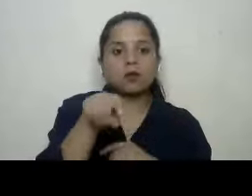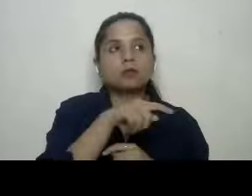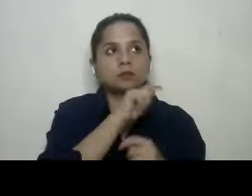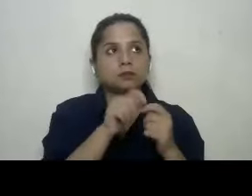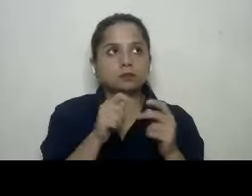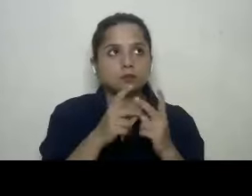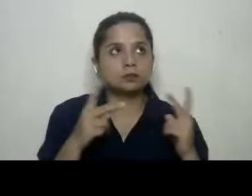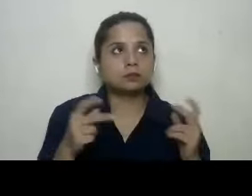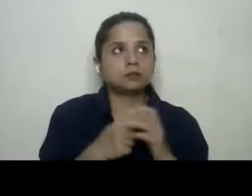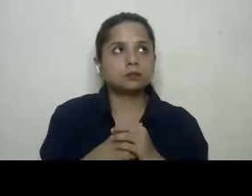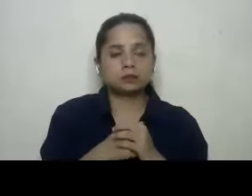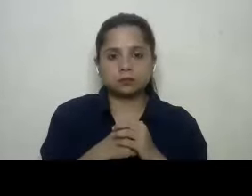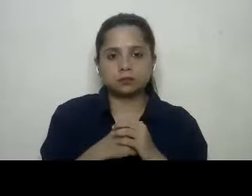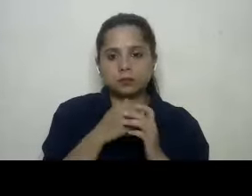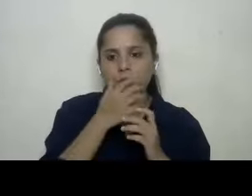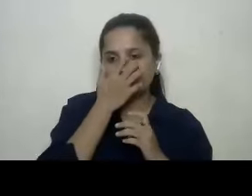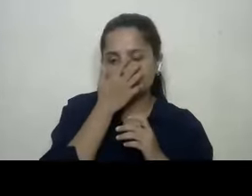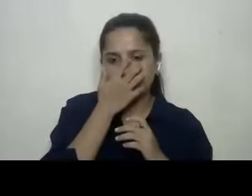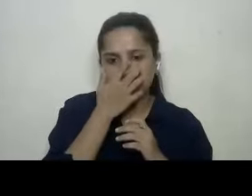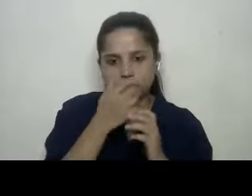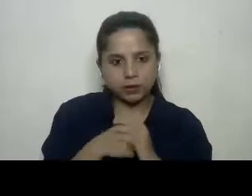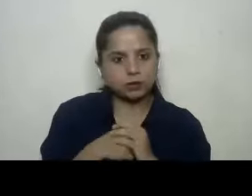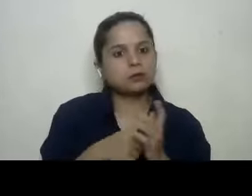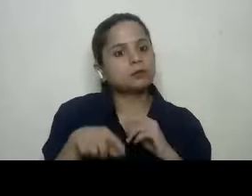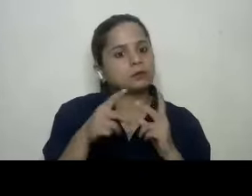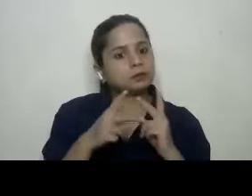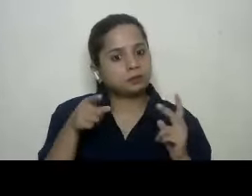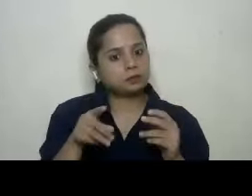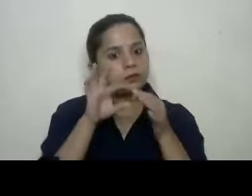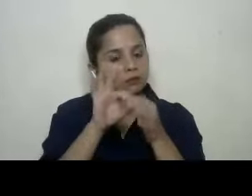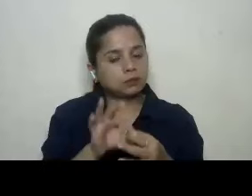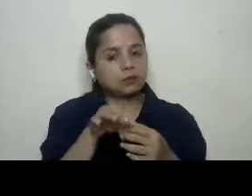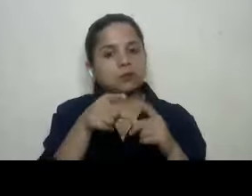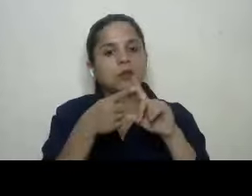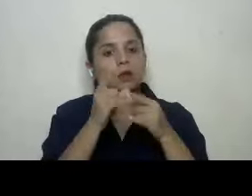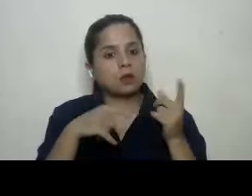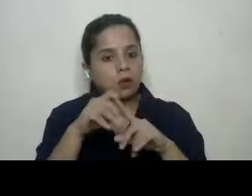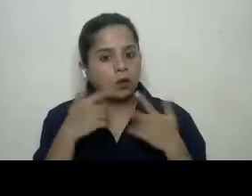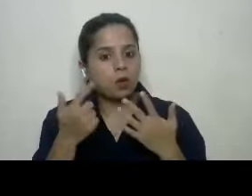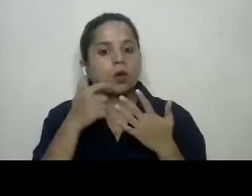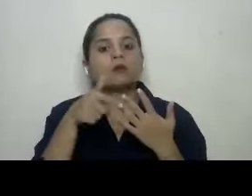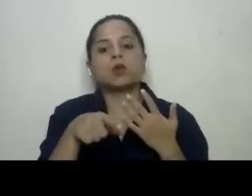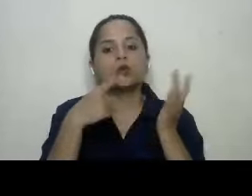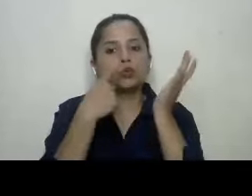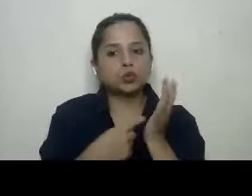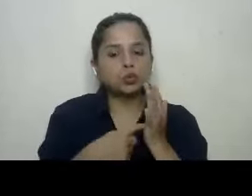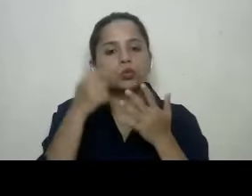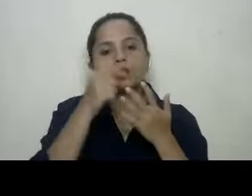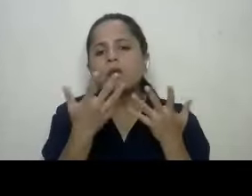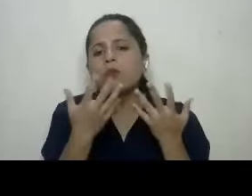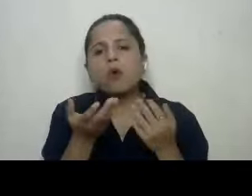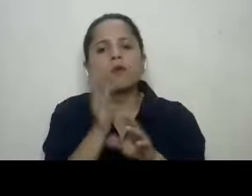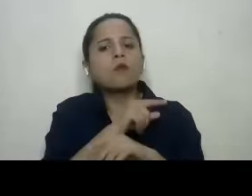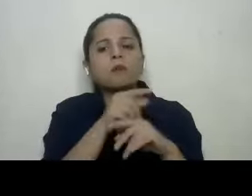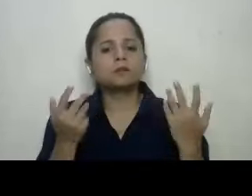stands for ask. You ask specific task with clear instructions and the desired output, what you want from it.